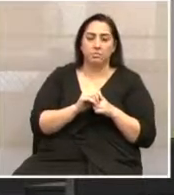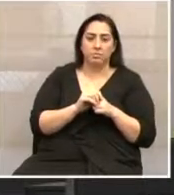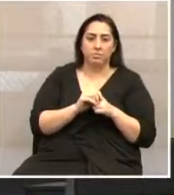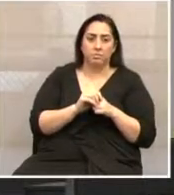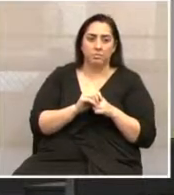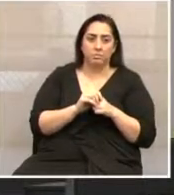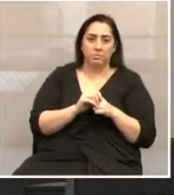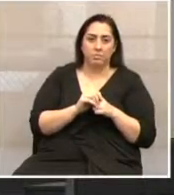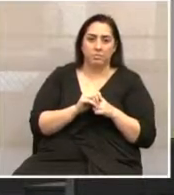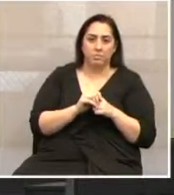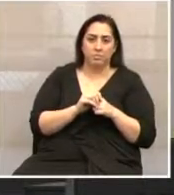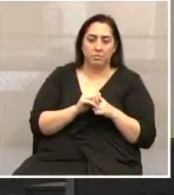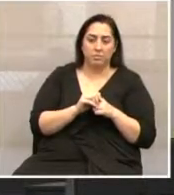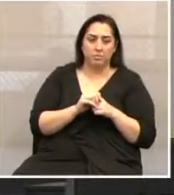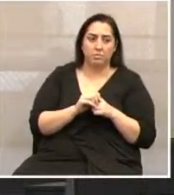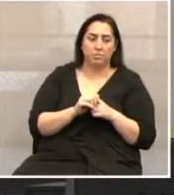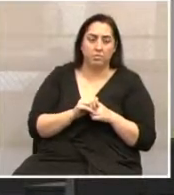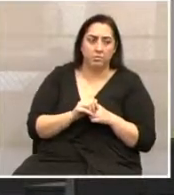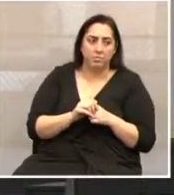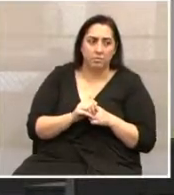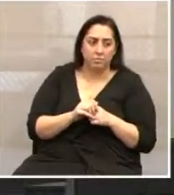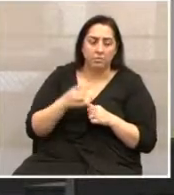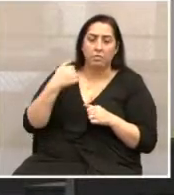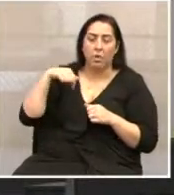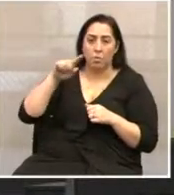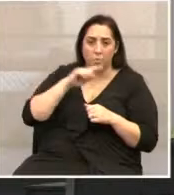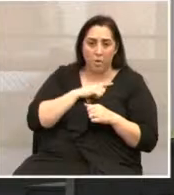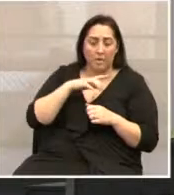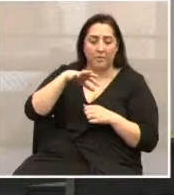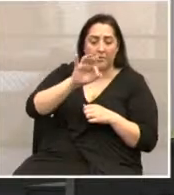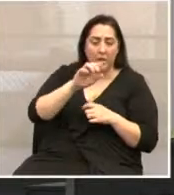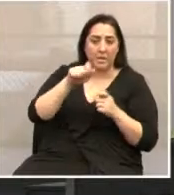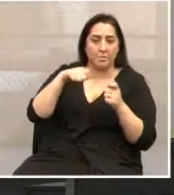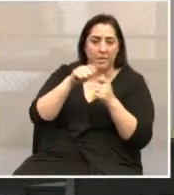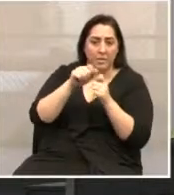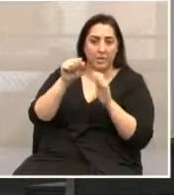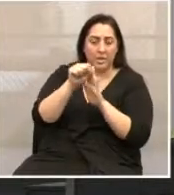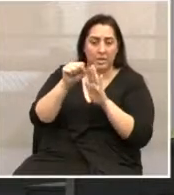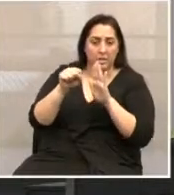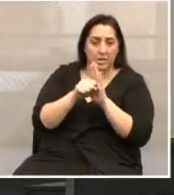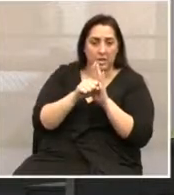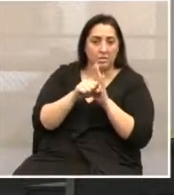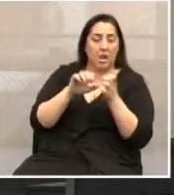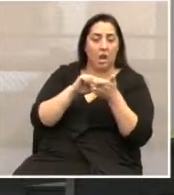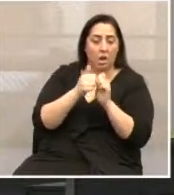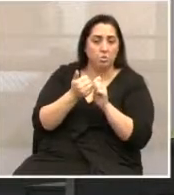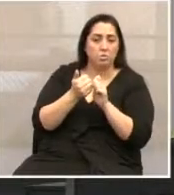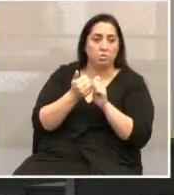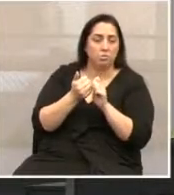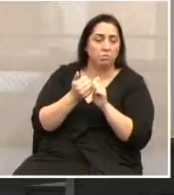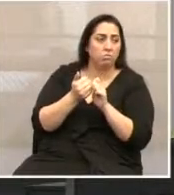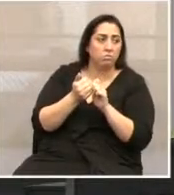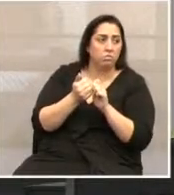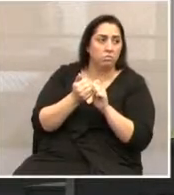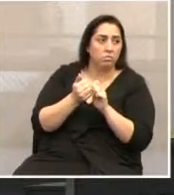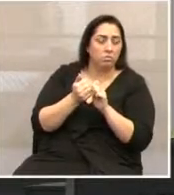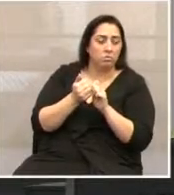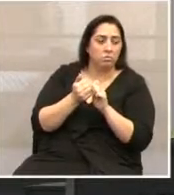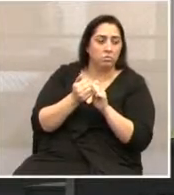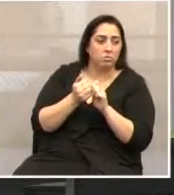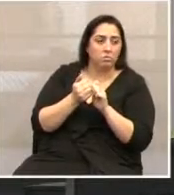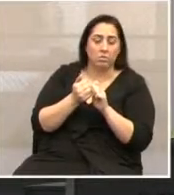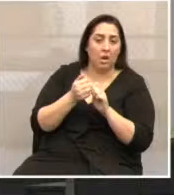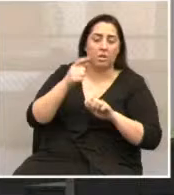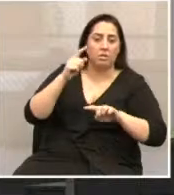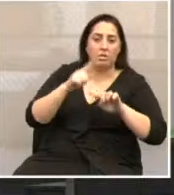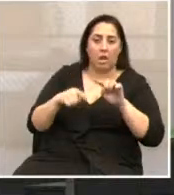call pre-clearance. Before you can enact and enforce any laws with respect to voting, because of your past history of